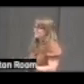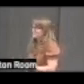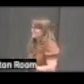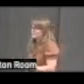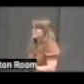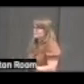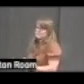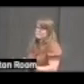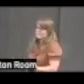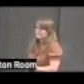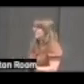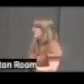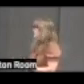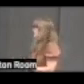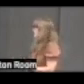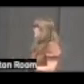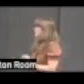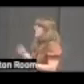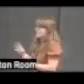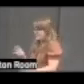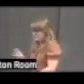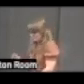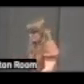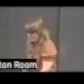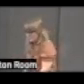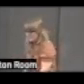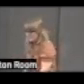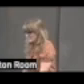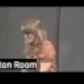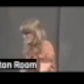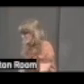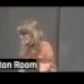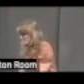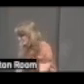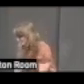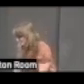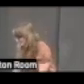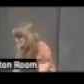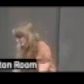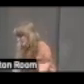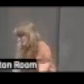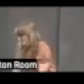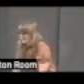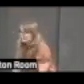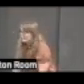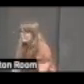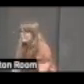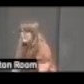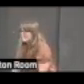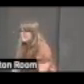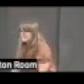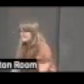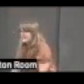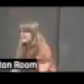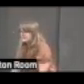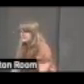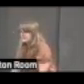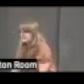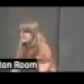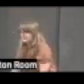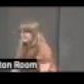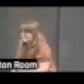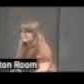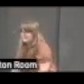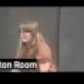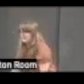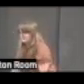video. So this mating he held on for 17 minutes. Which I think he just actually